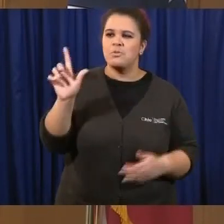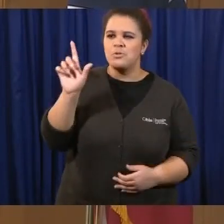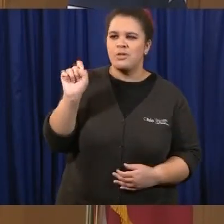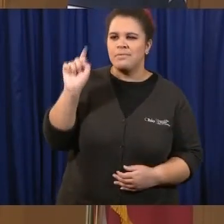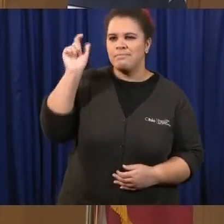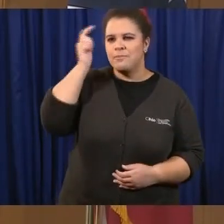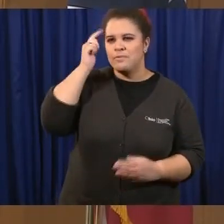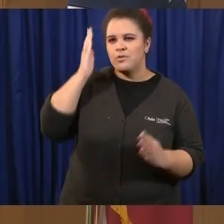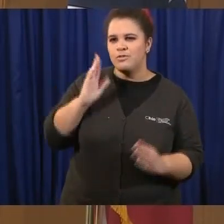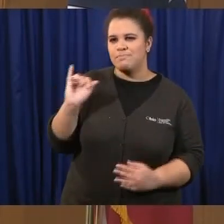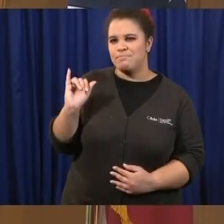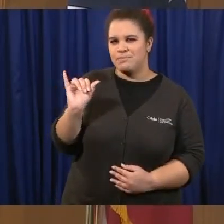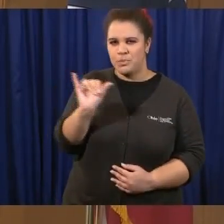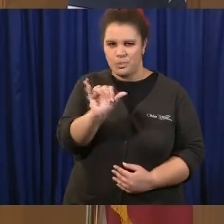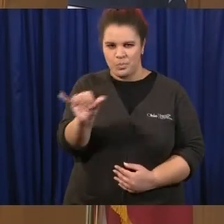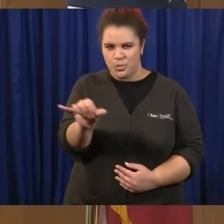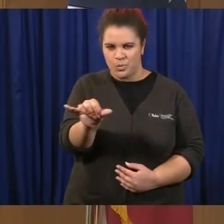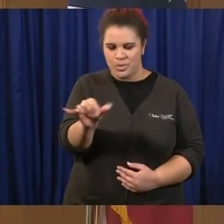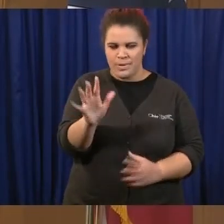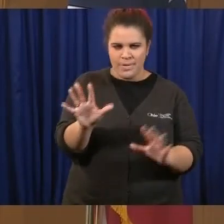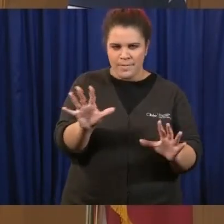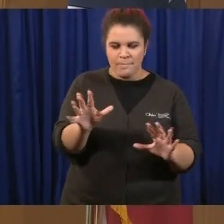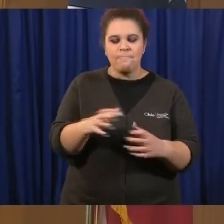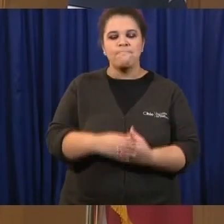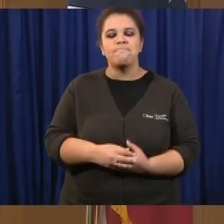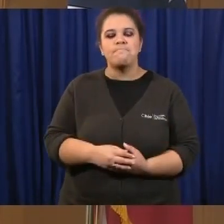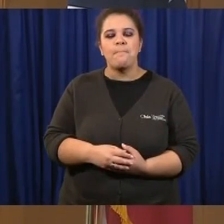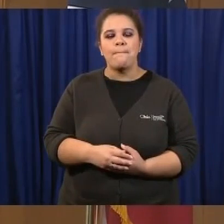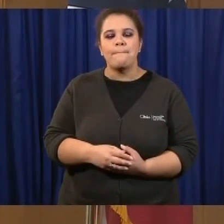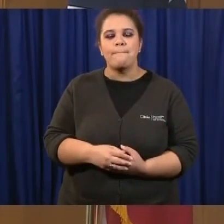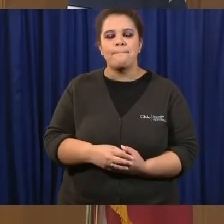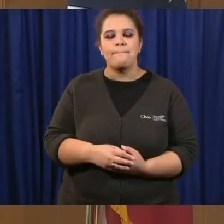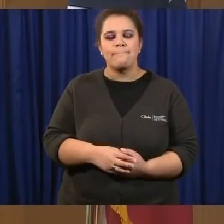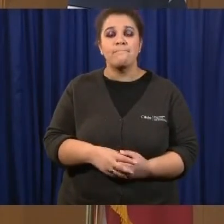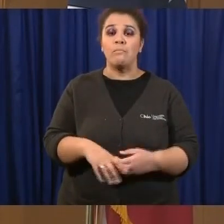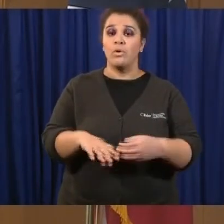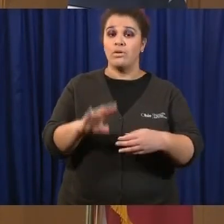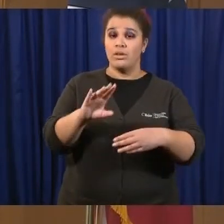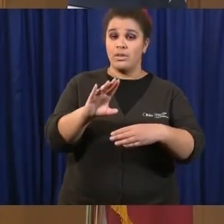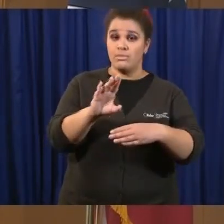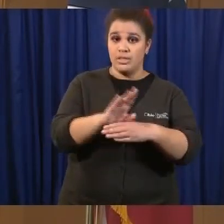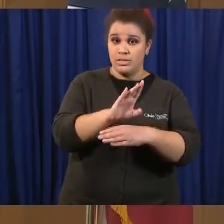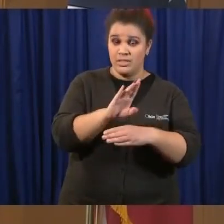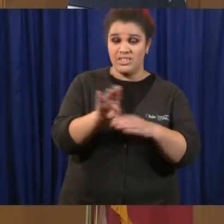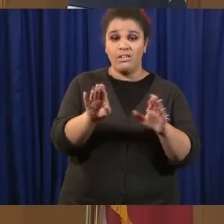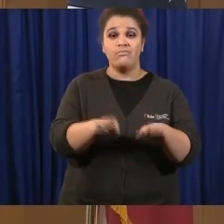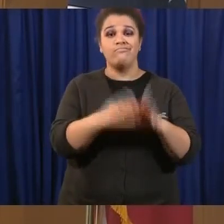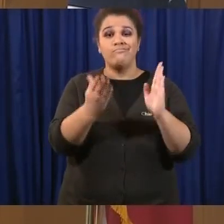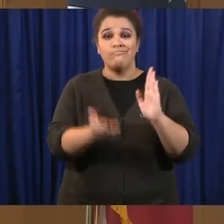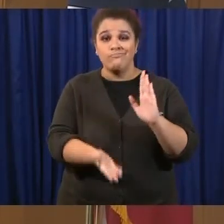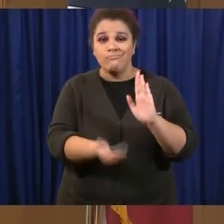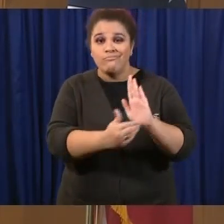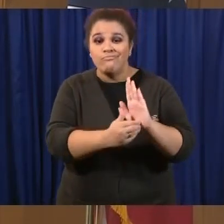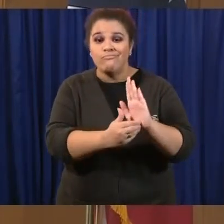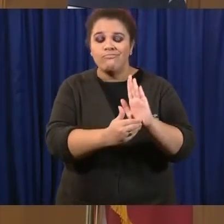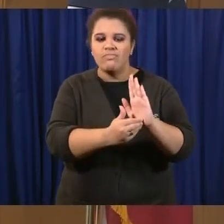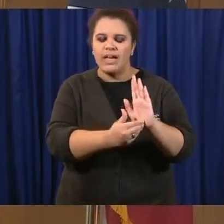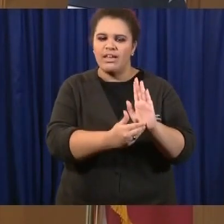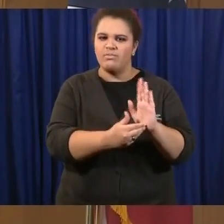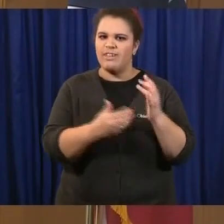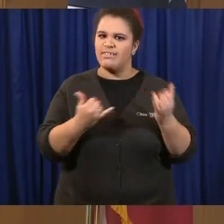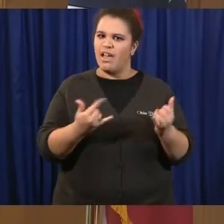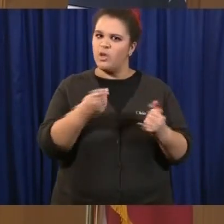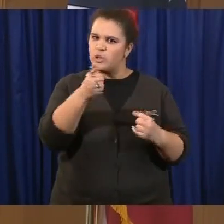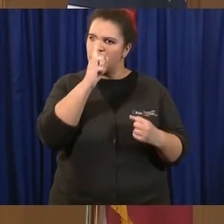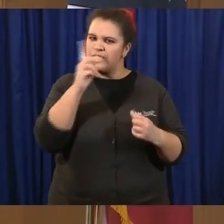as well. When it does come to the idea of reopening businesses and the call for employers to really be thinking